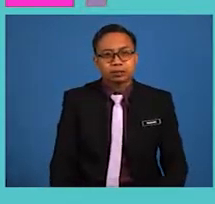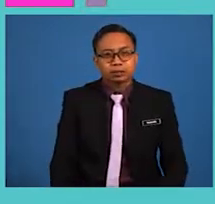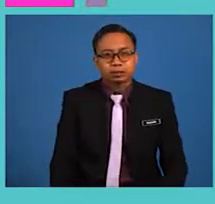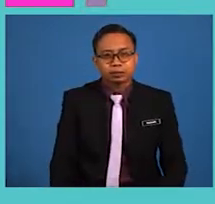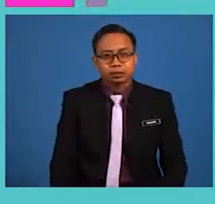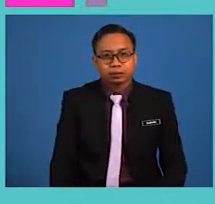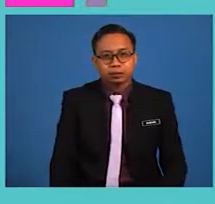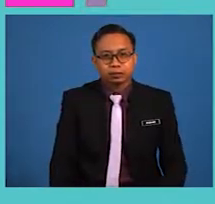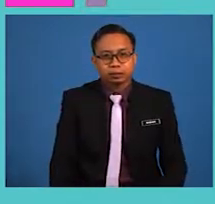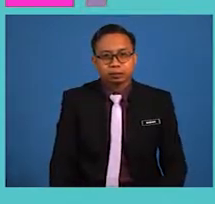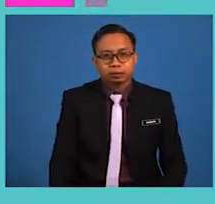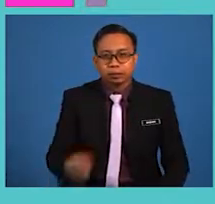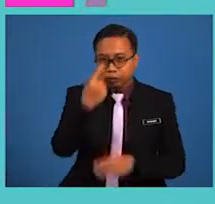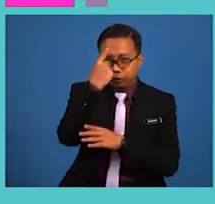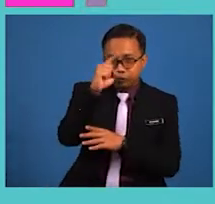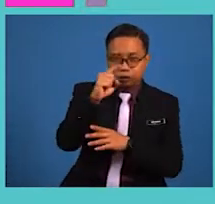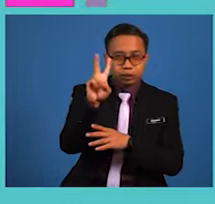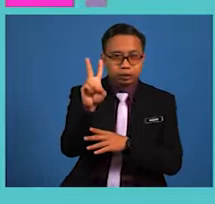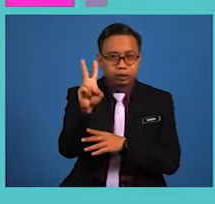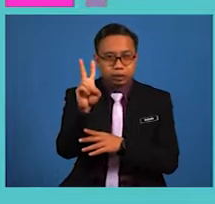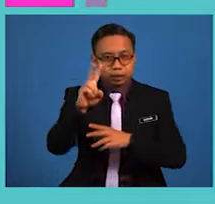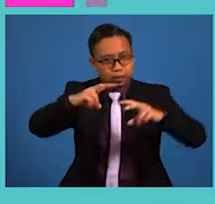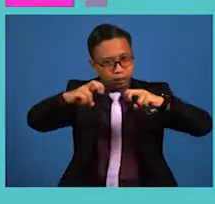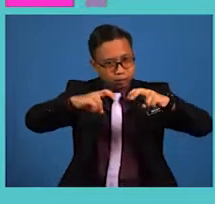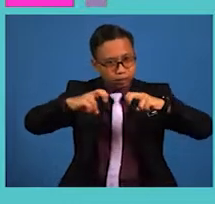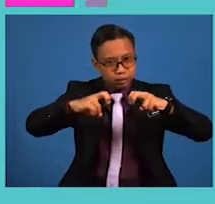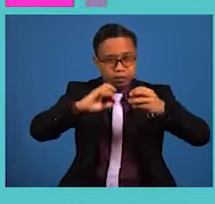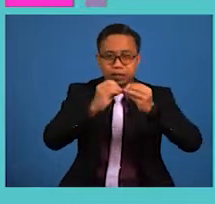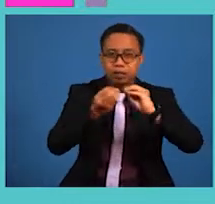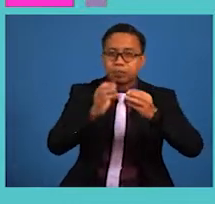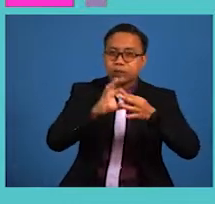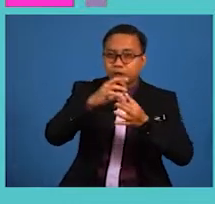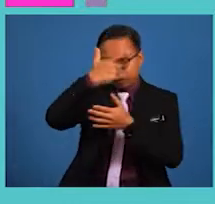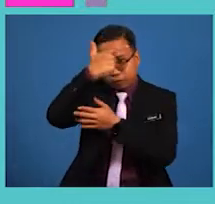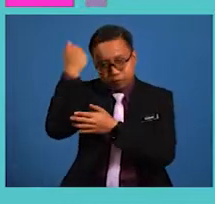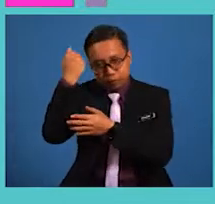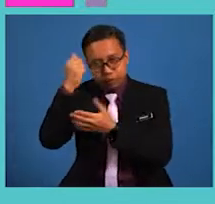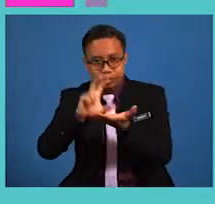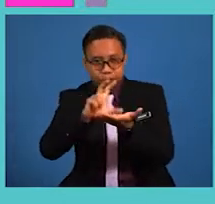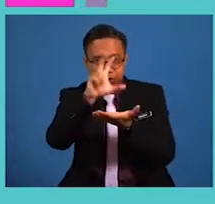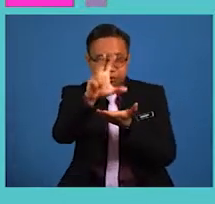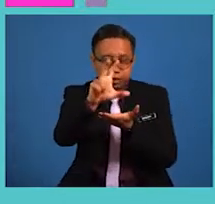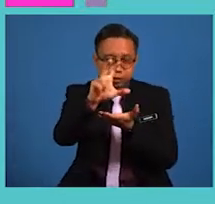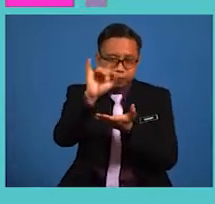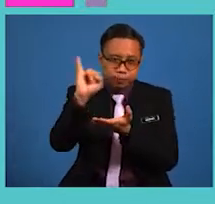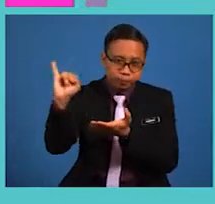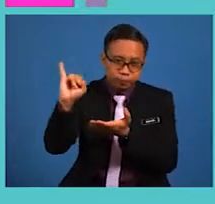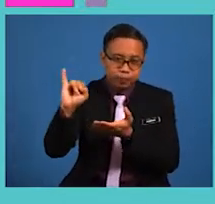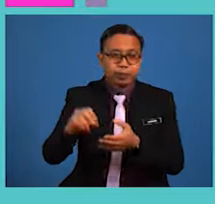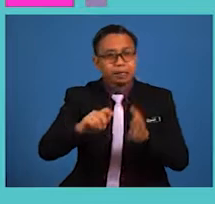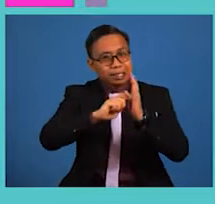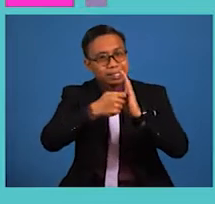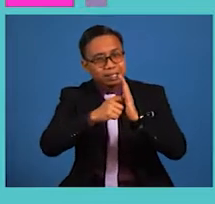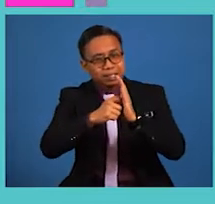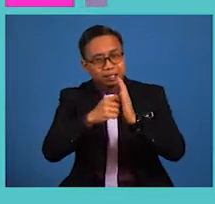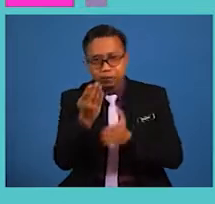respectively. For the second analysis, the number of reasons for investing, the key feature,